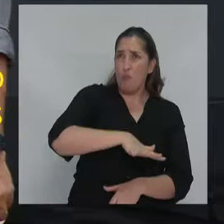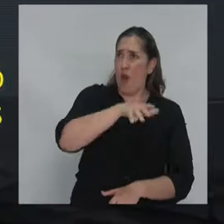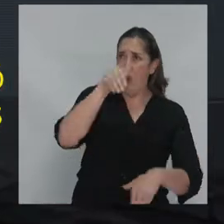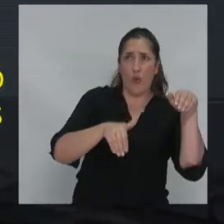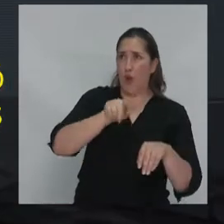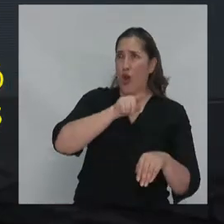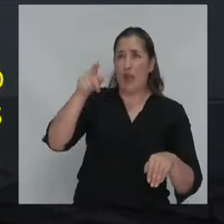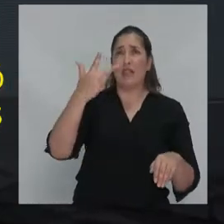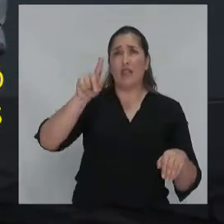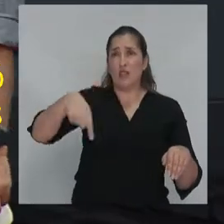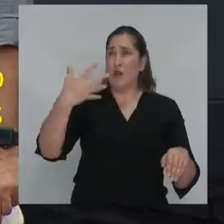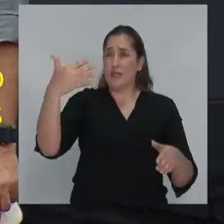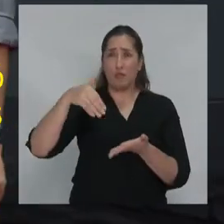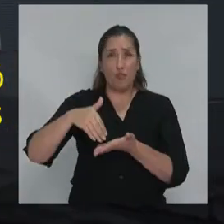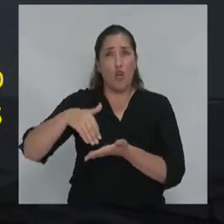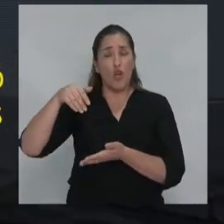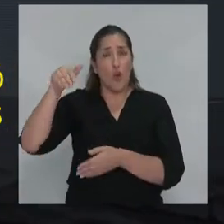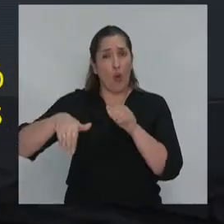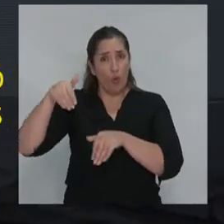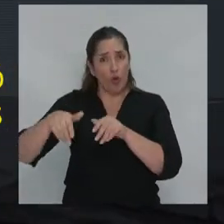Last week in the midterm election,